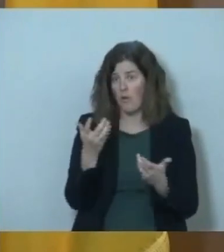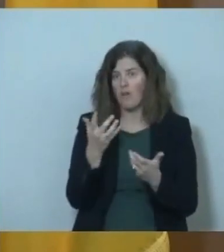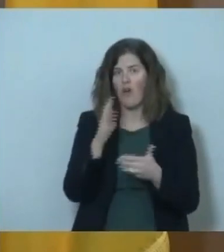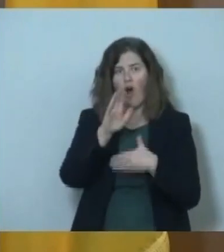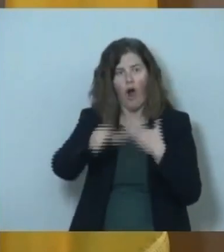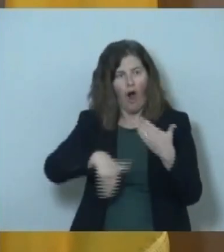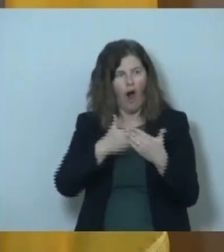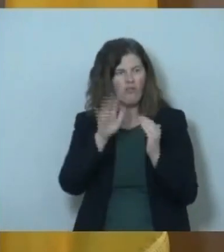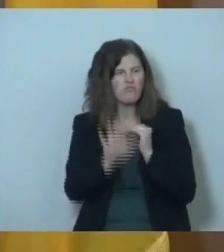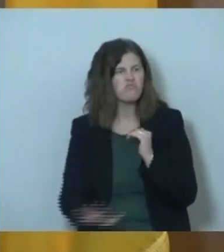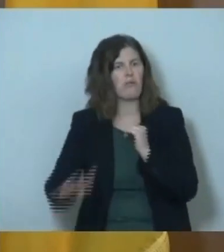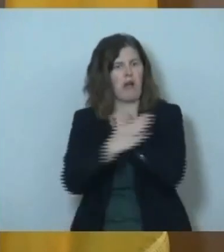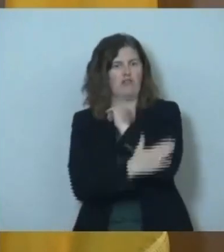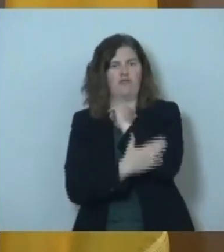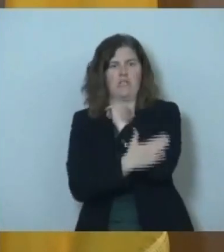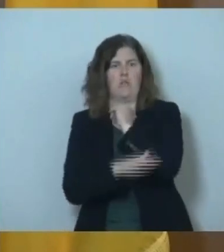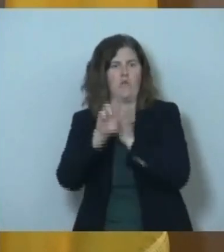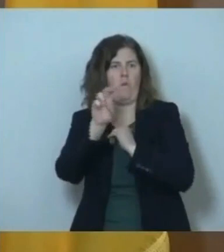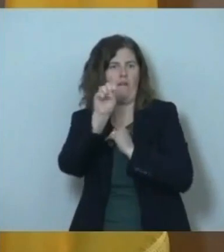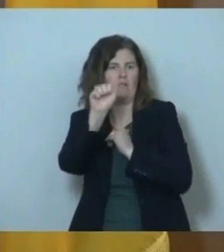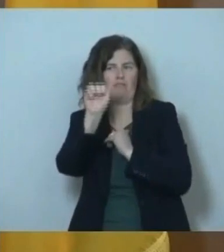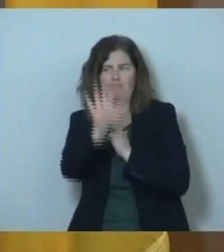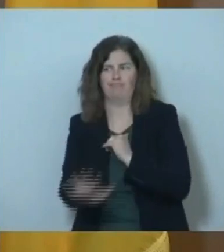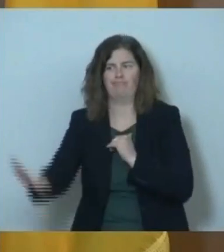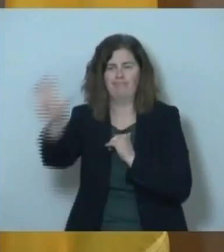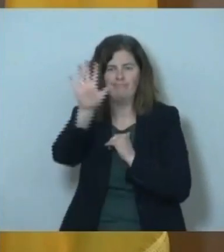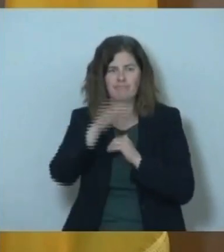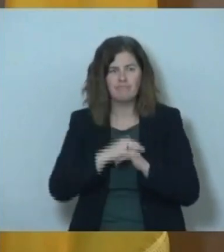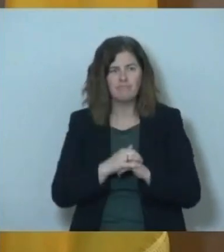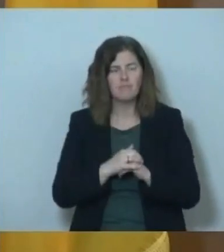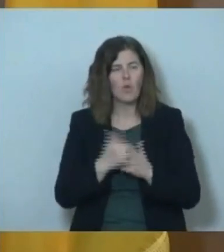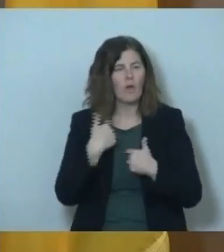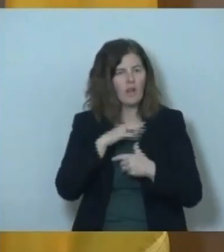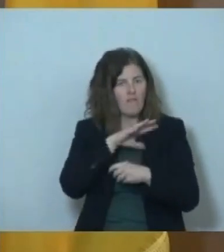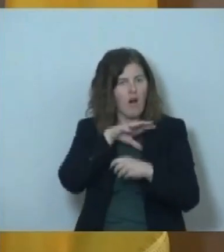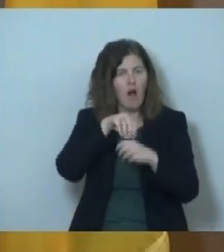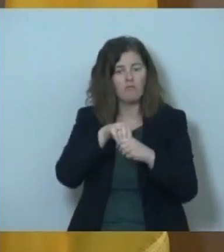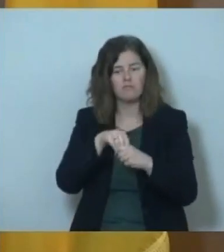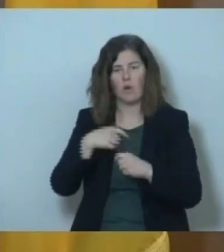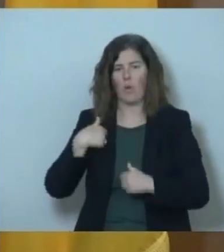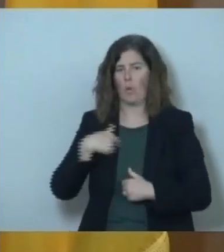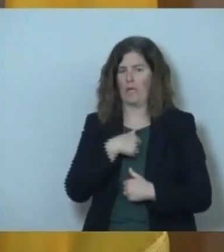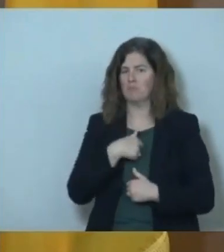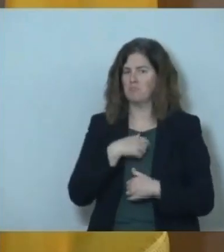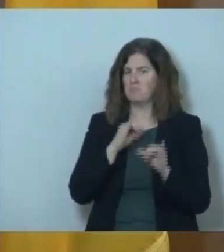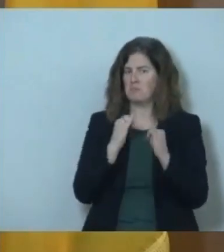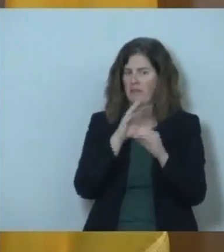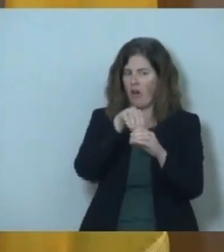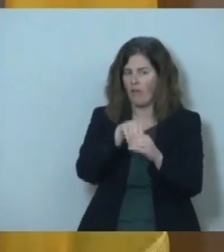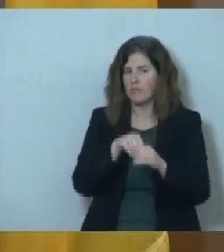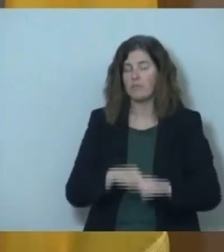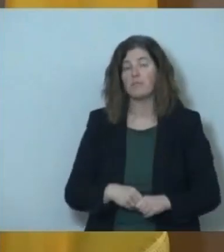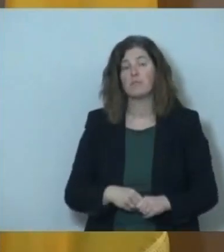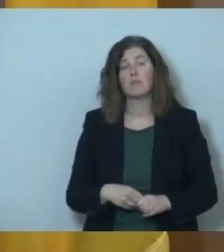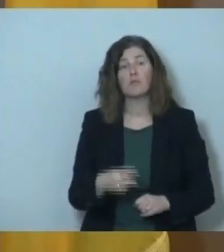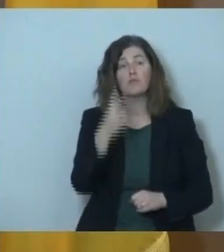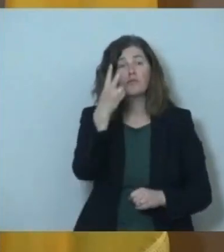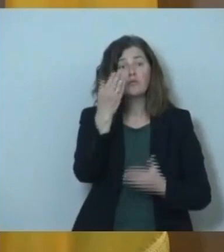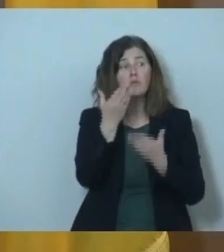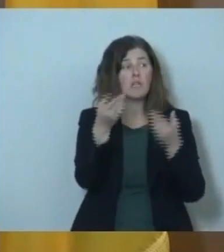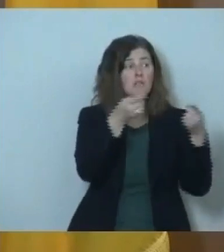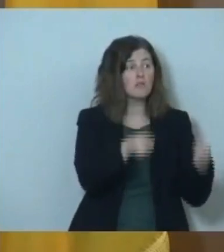the entire country, frankly, is engaged in, and New Mexico is no different. There are two things going on,